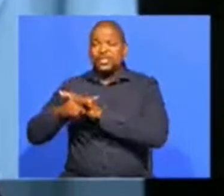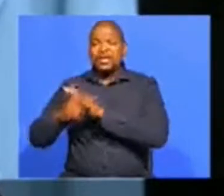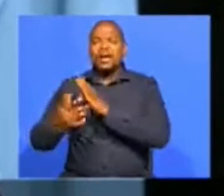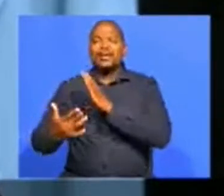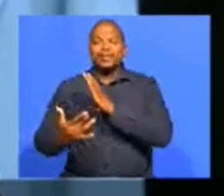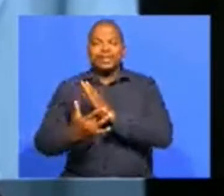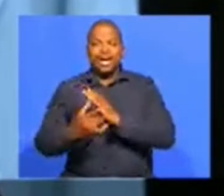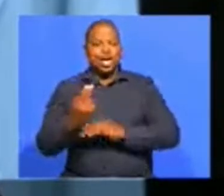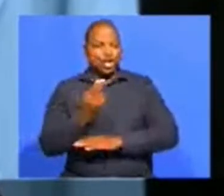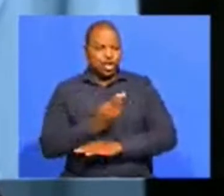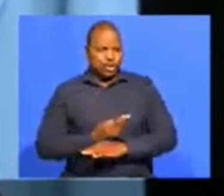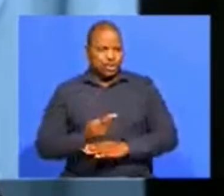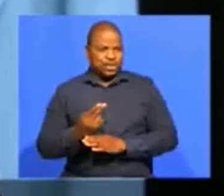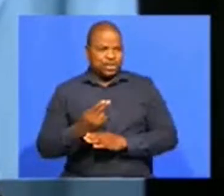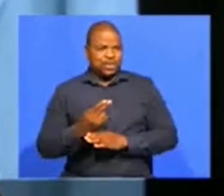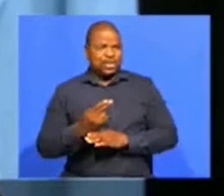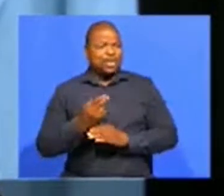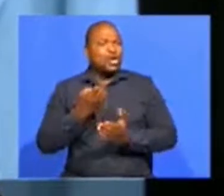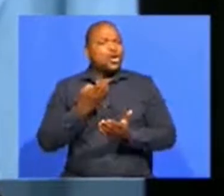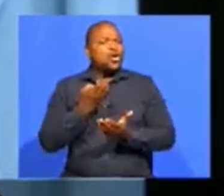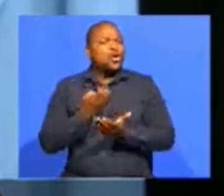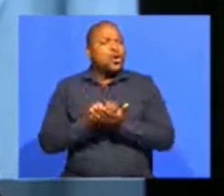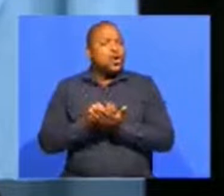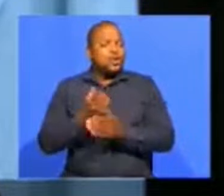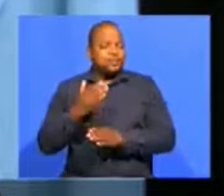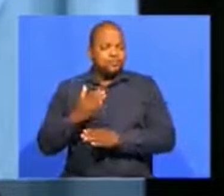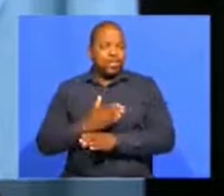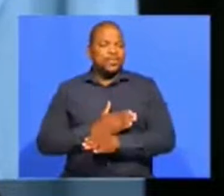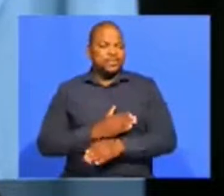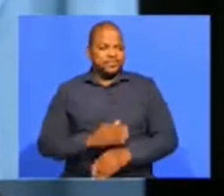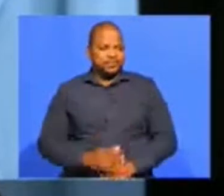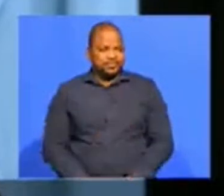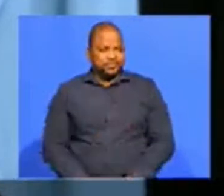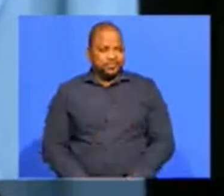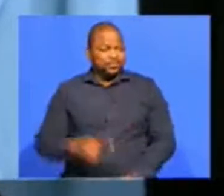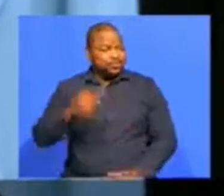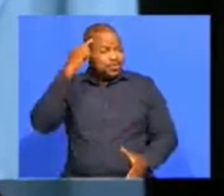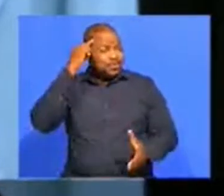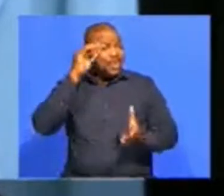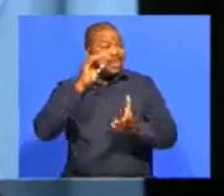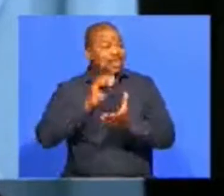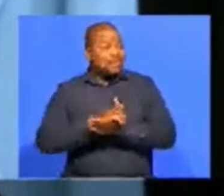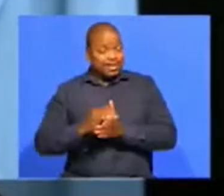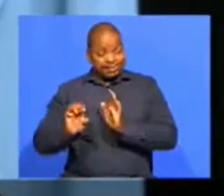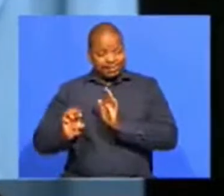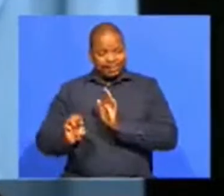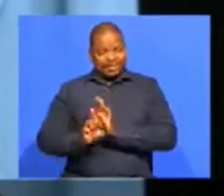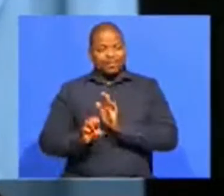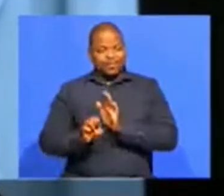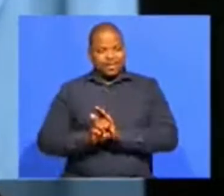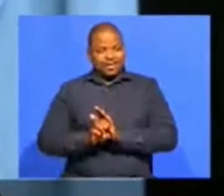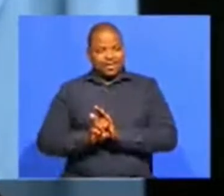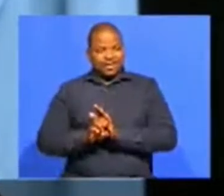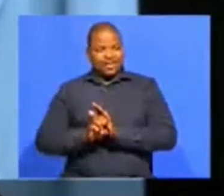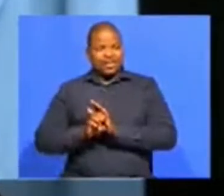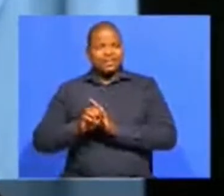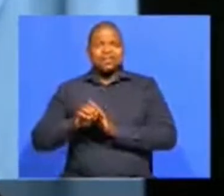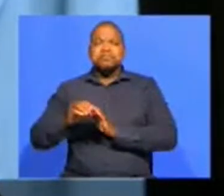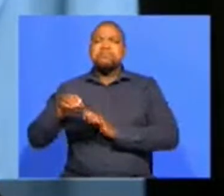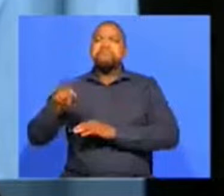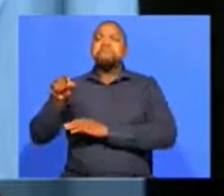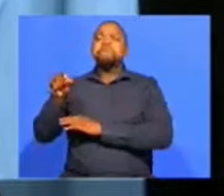embracing technology for economic advancement. I believe, for example, that the island of Grand